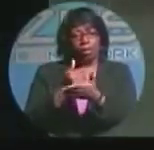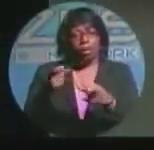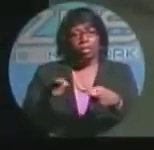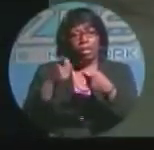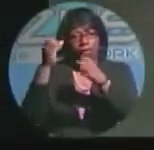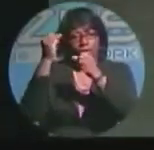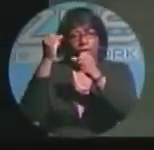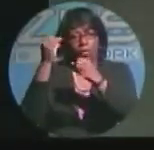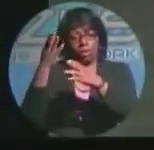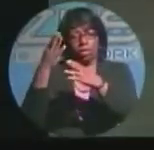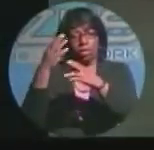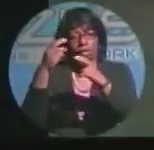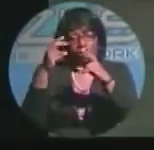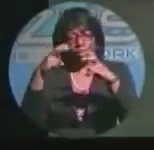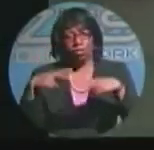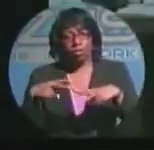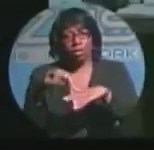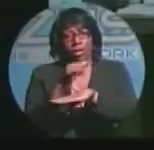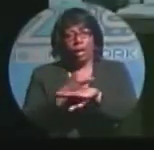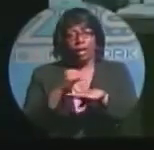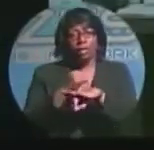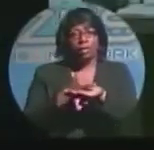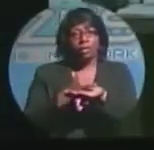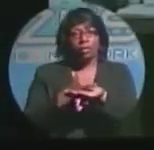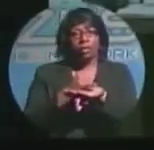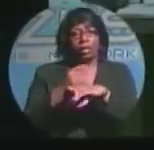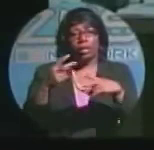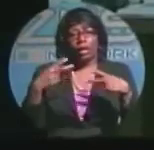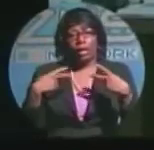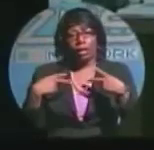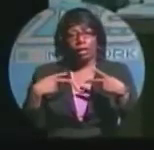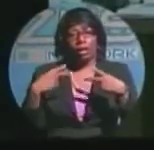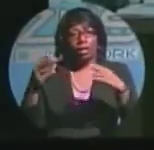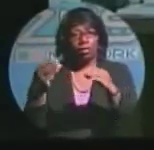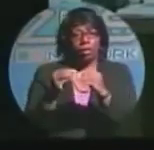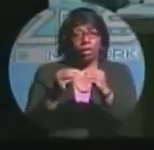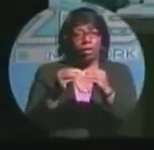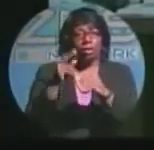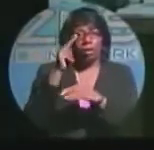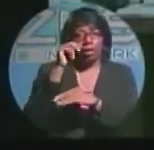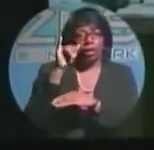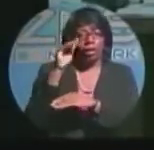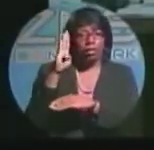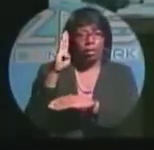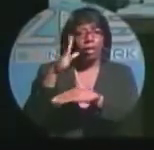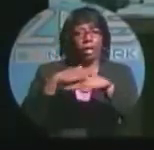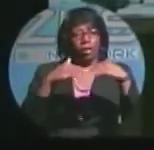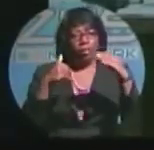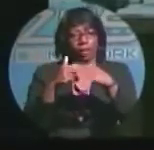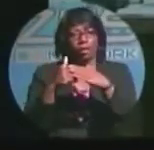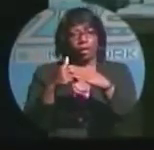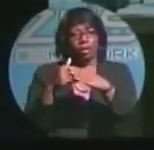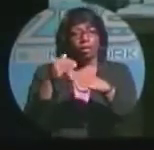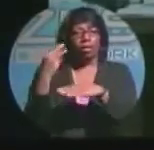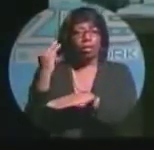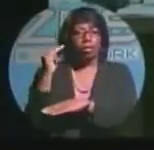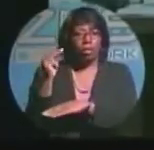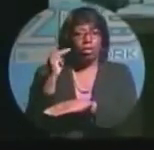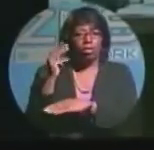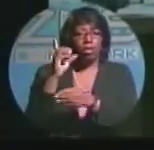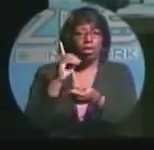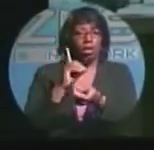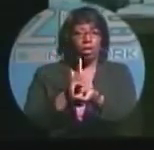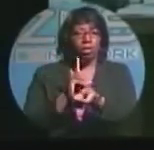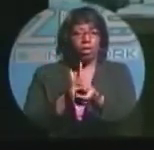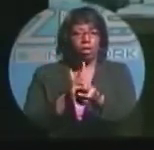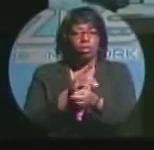island fared. Leading the charge at the press conference held at NEMA's office in the National Insurance Building was the Minister for Grand Bahama, the Honorable Dr.